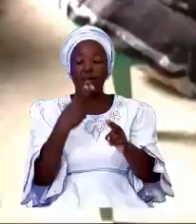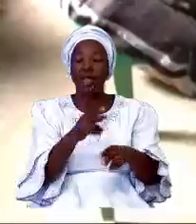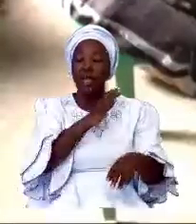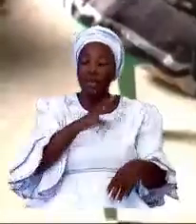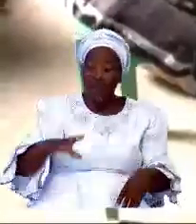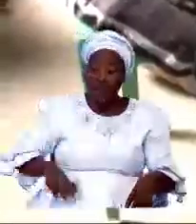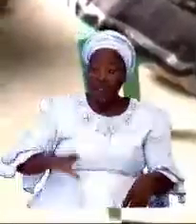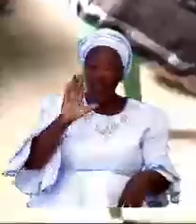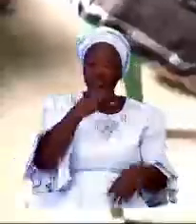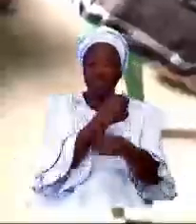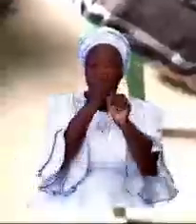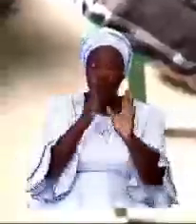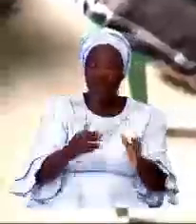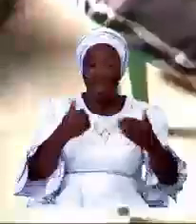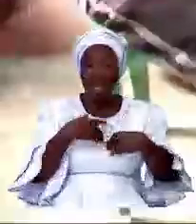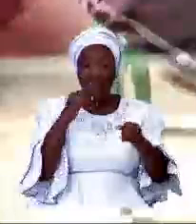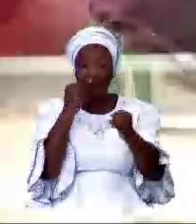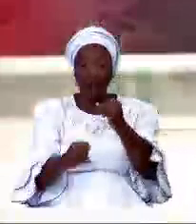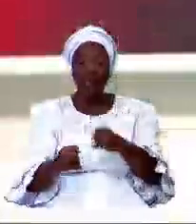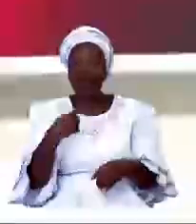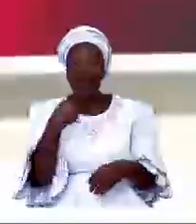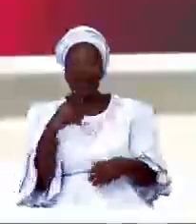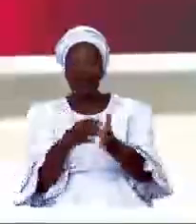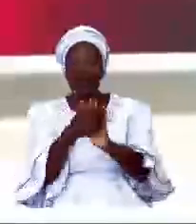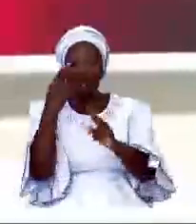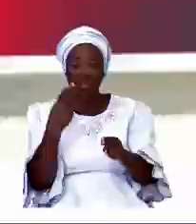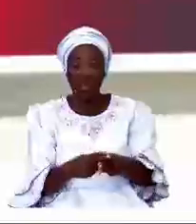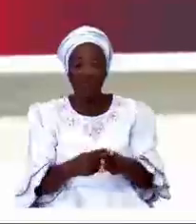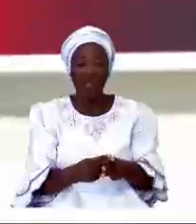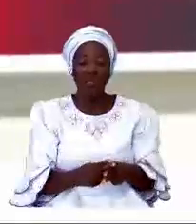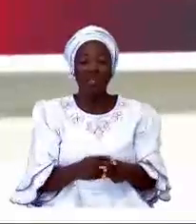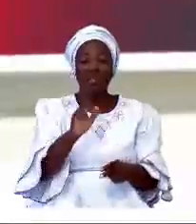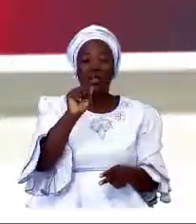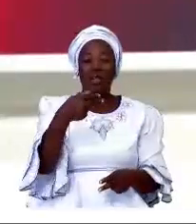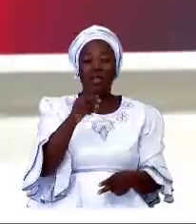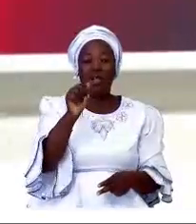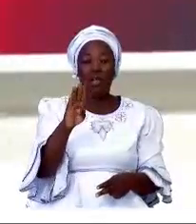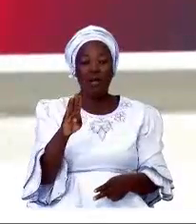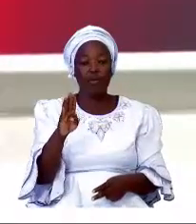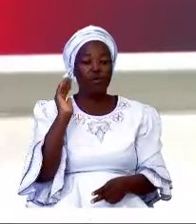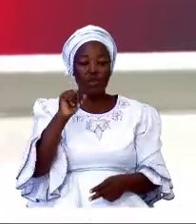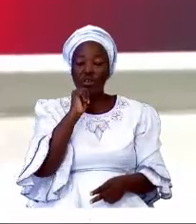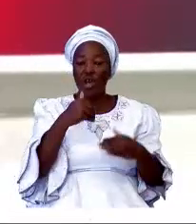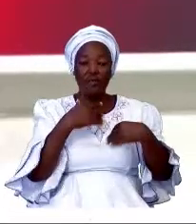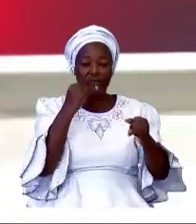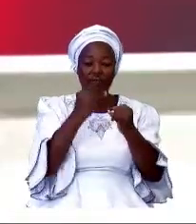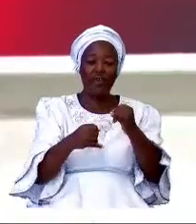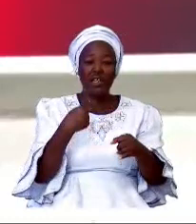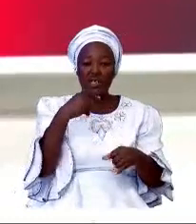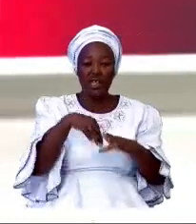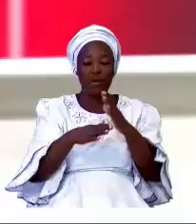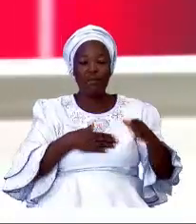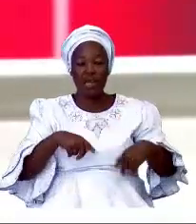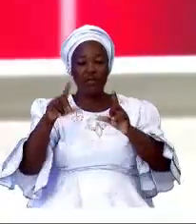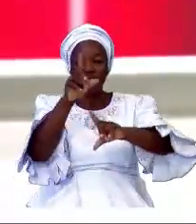God has the final say. Christ, your Savior, has the final say.